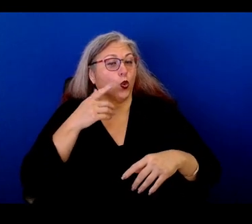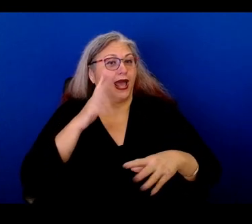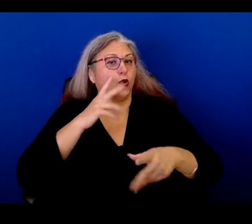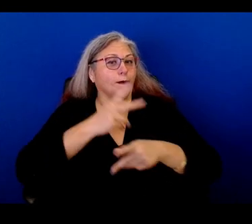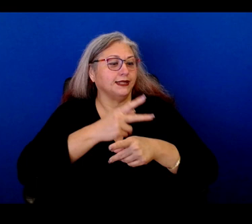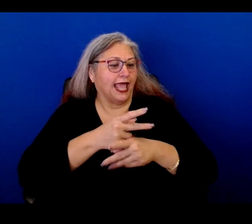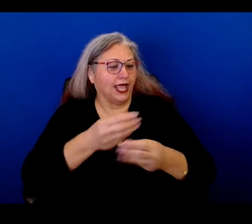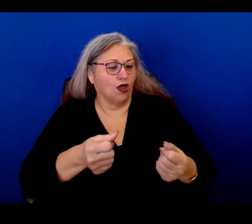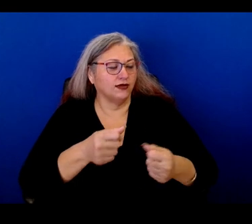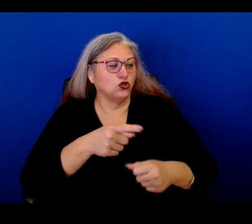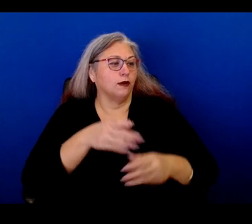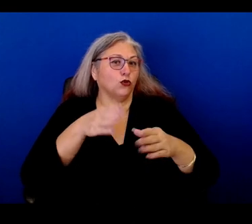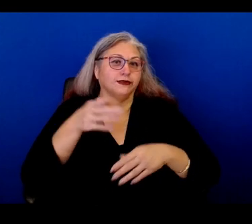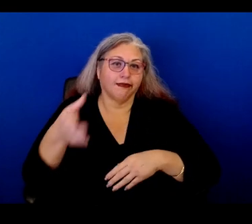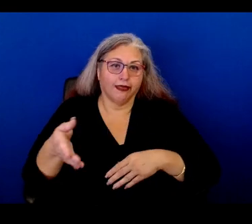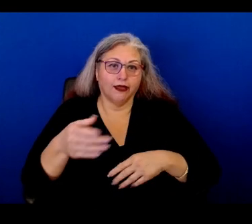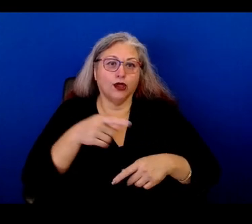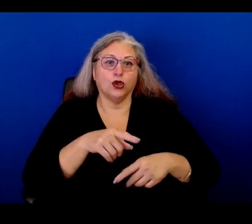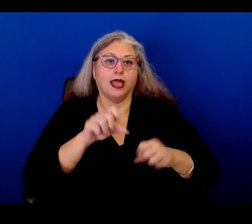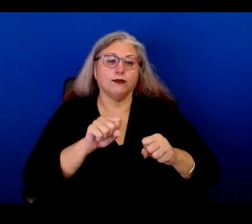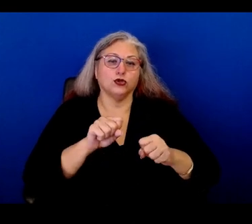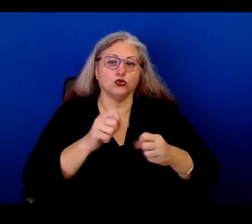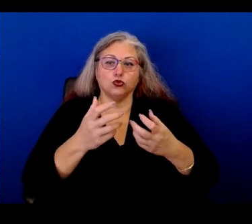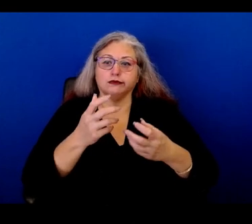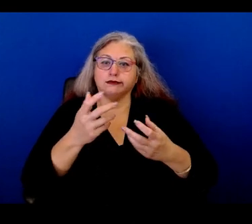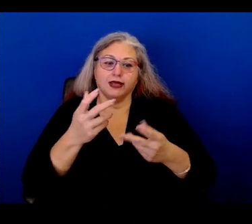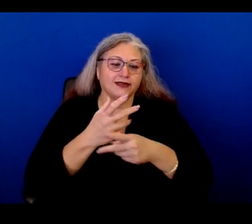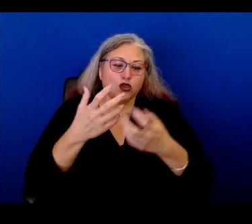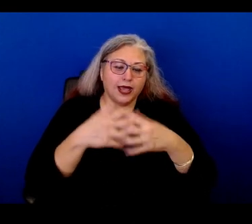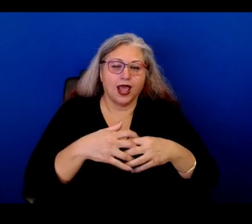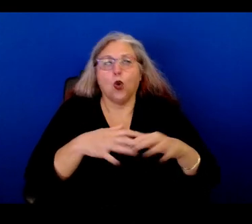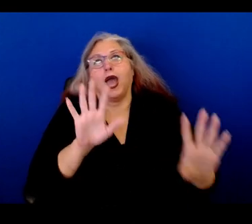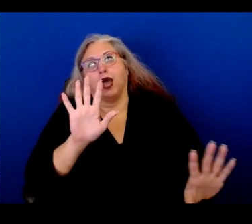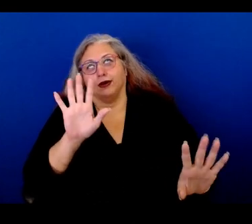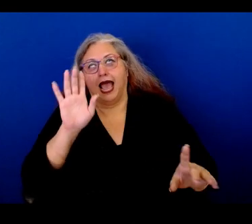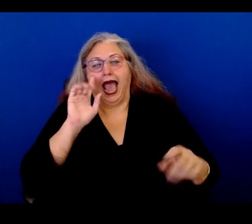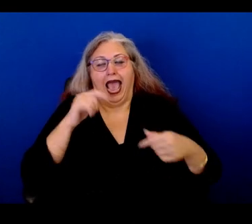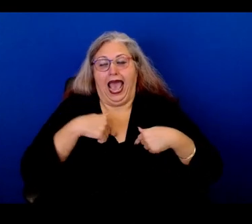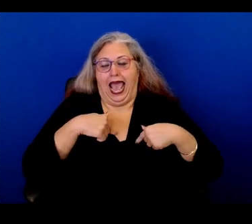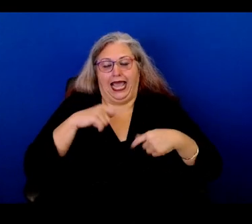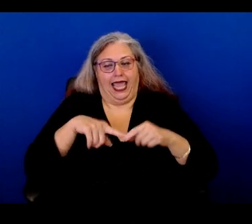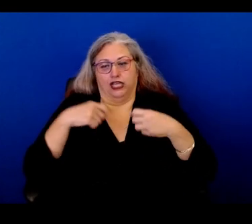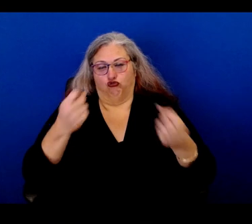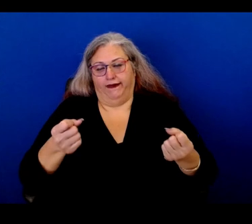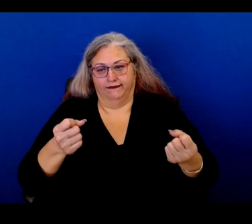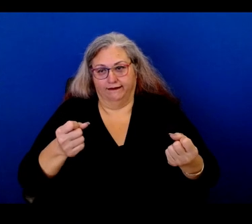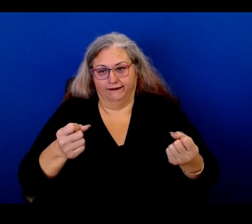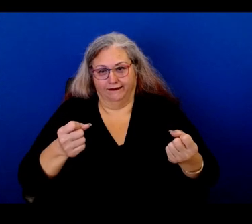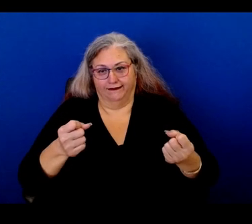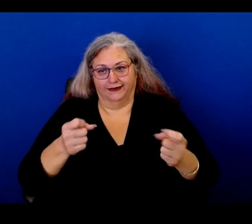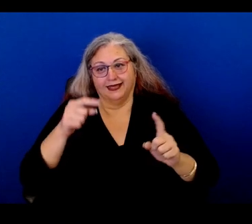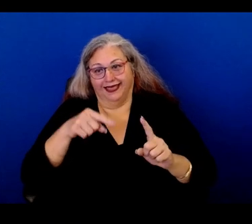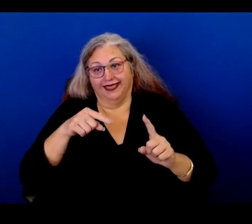of. Like, you've got someone there that you can work it out. Well, I can't drive.